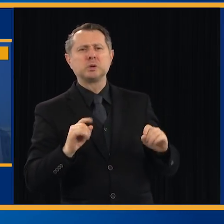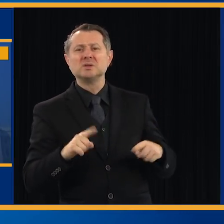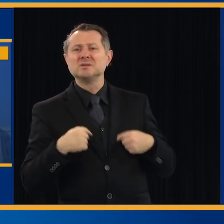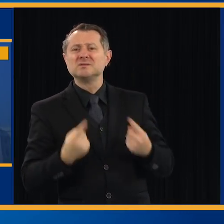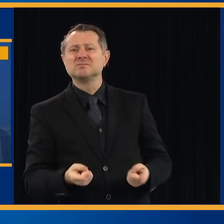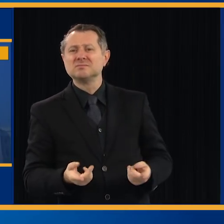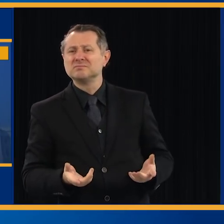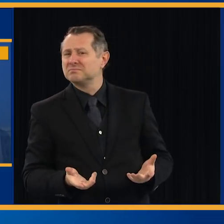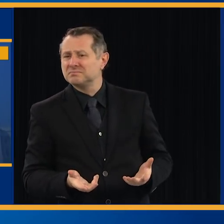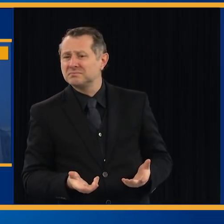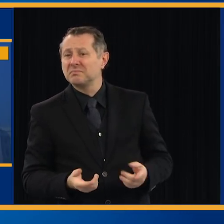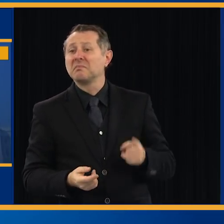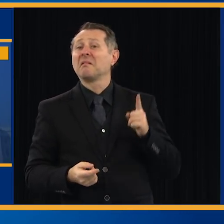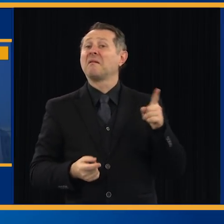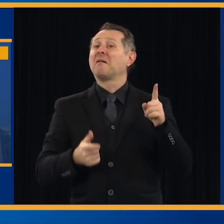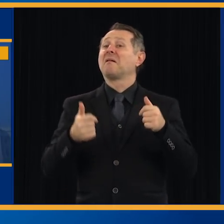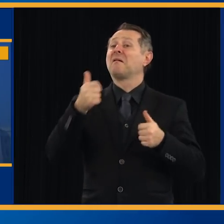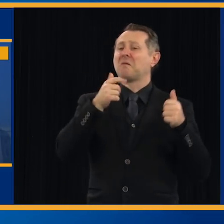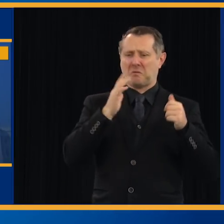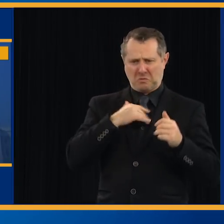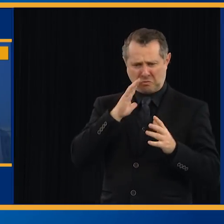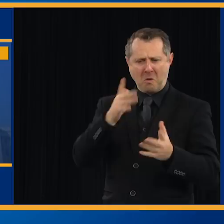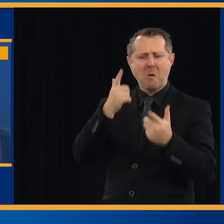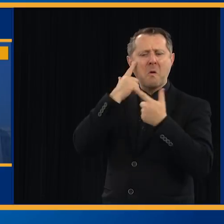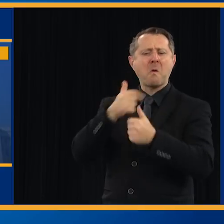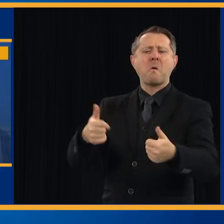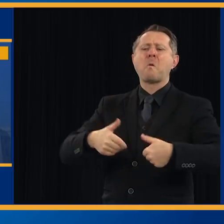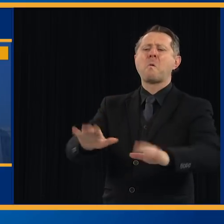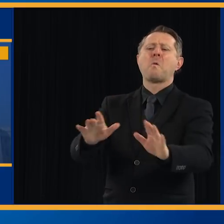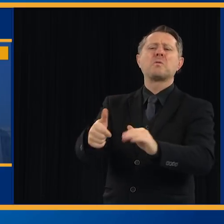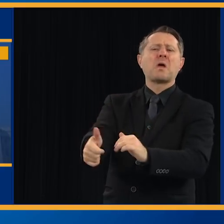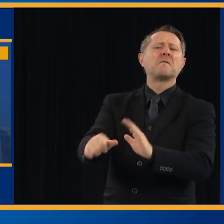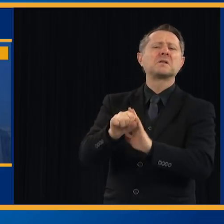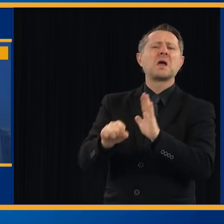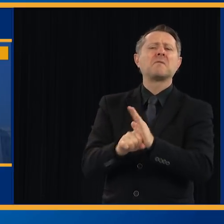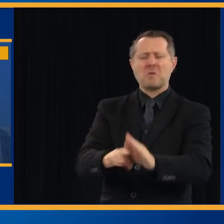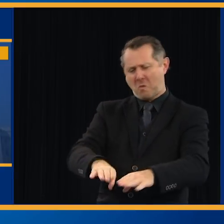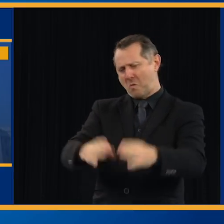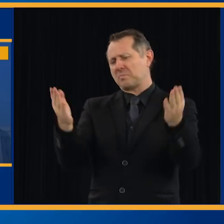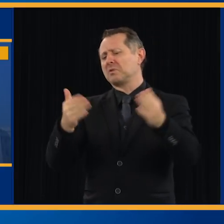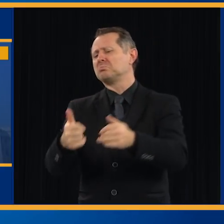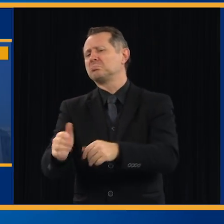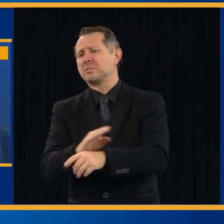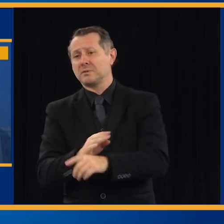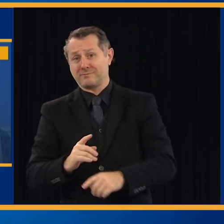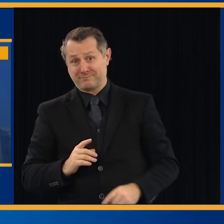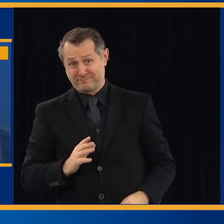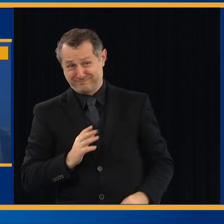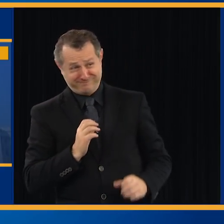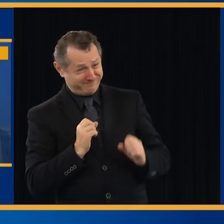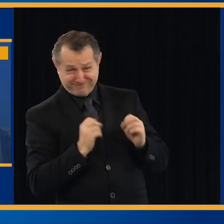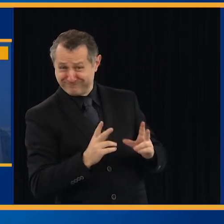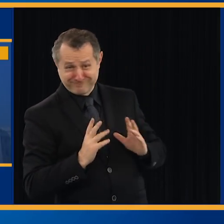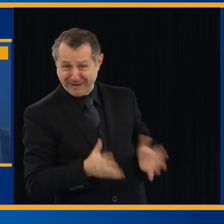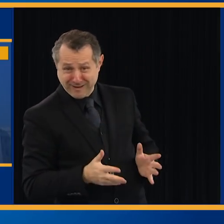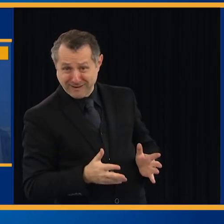well, it's up to the states to come up with a reopening plan. It's up to the governors, up to the governors. Fine. And that's true and right and